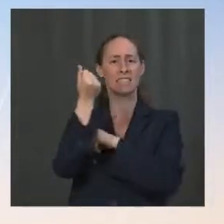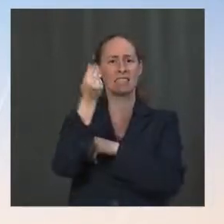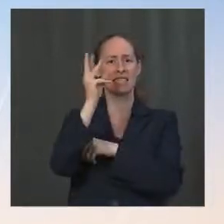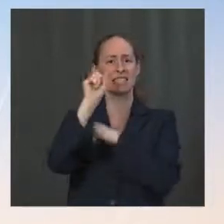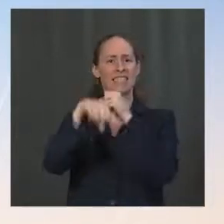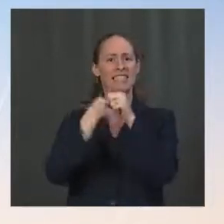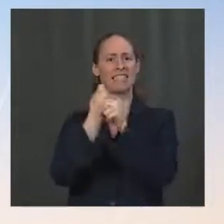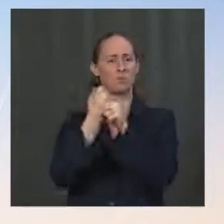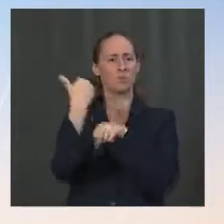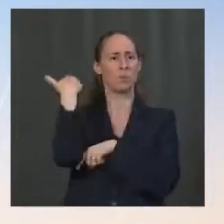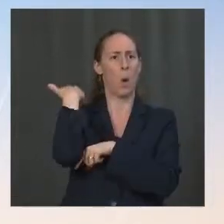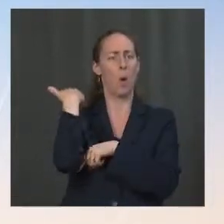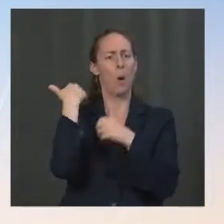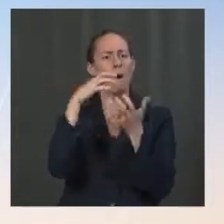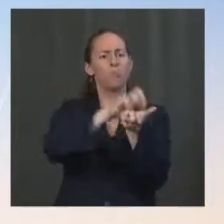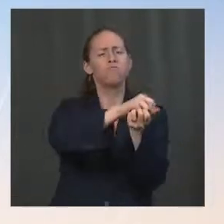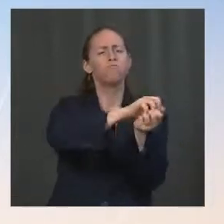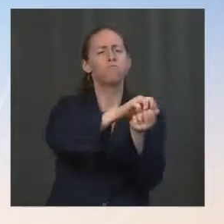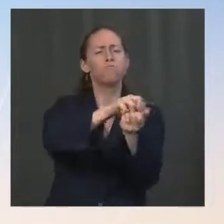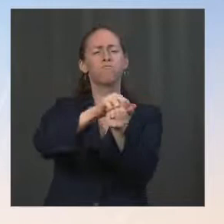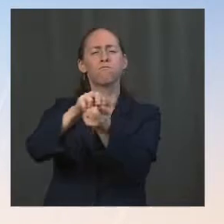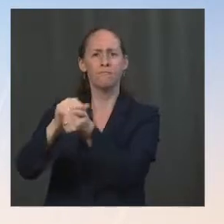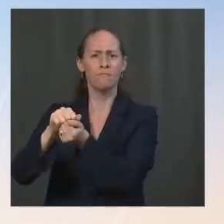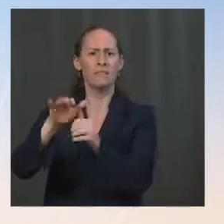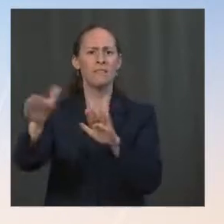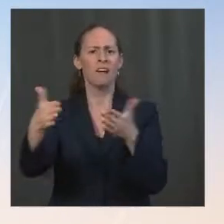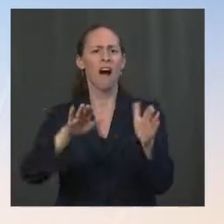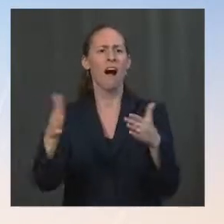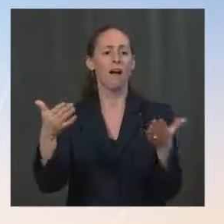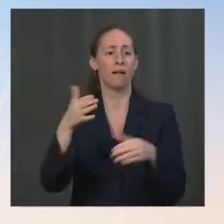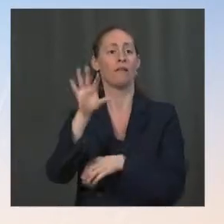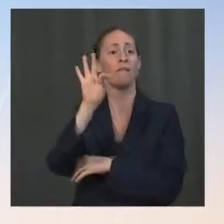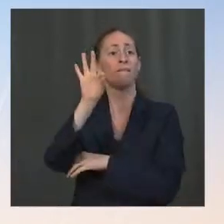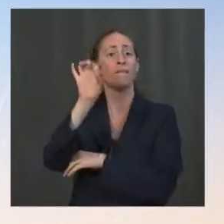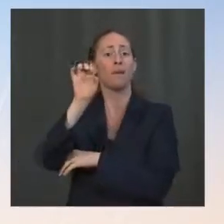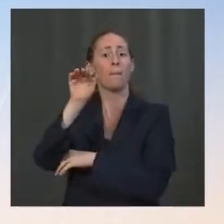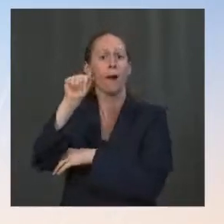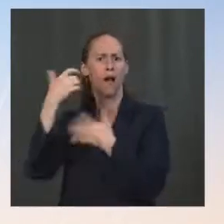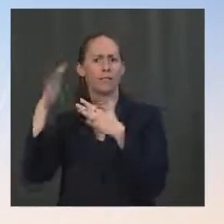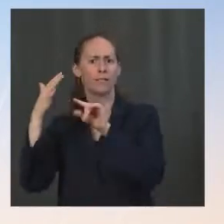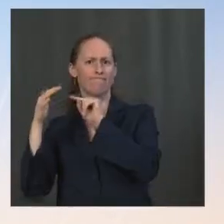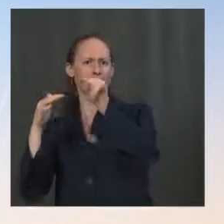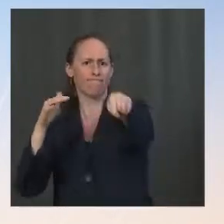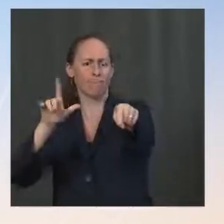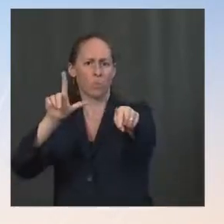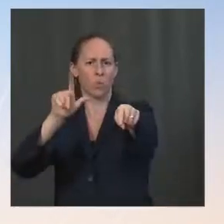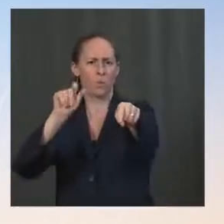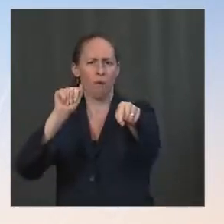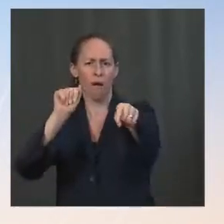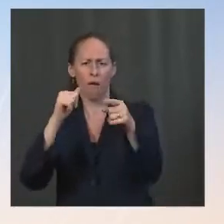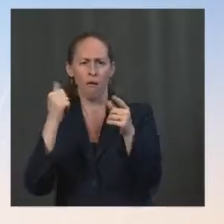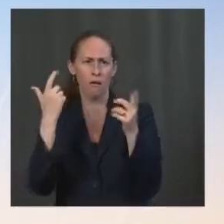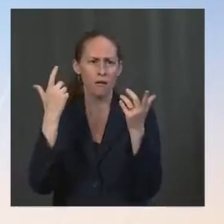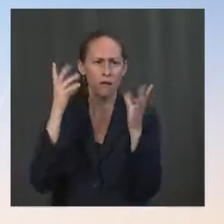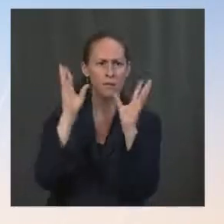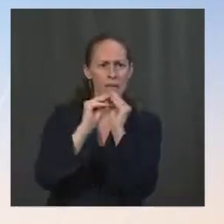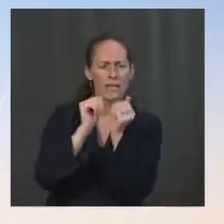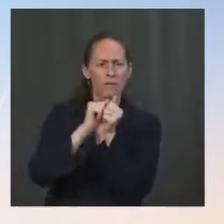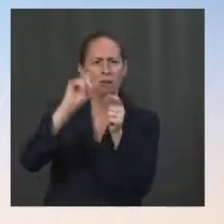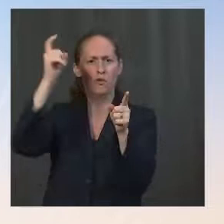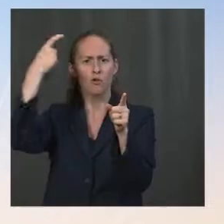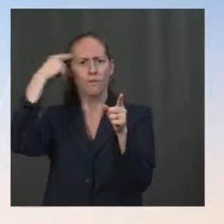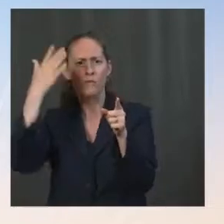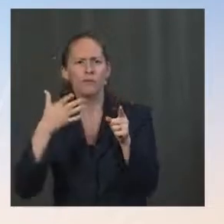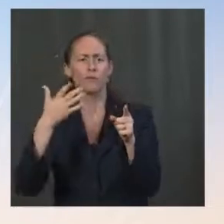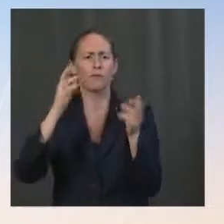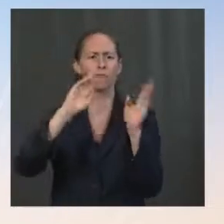FEMA administrator was in Louisiana yesterday. She met with Governor Bell Edwards and the State Emergency Management Director to discuss how they are mobilizing